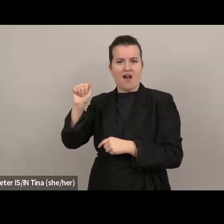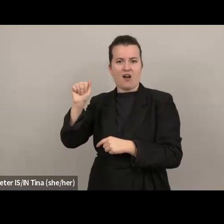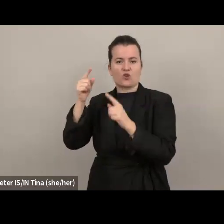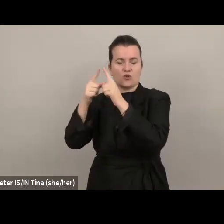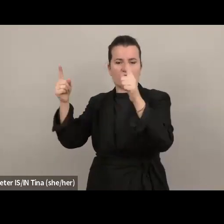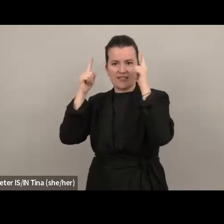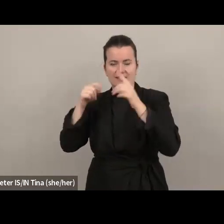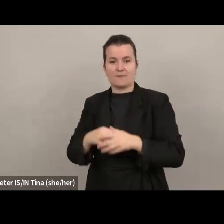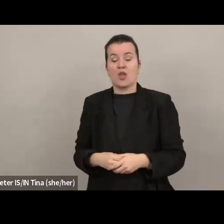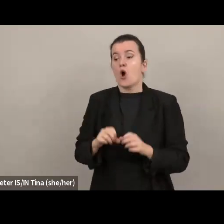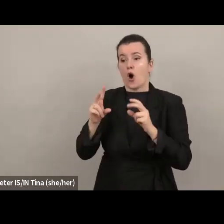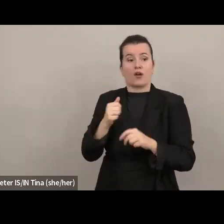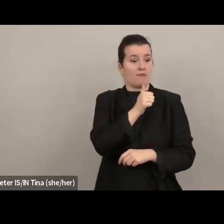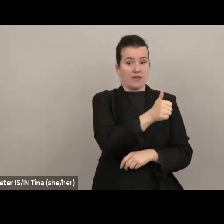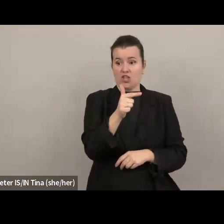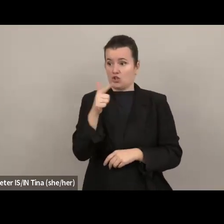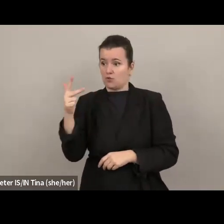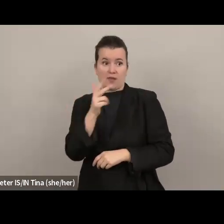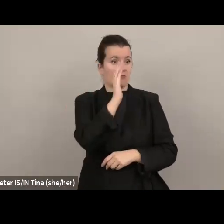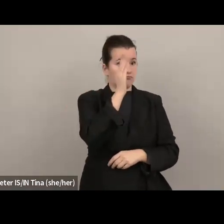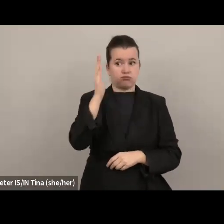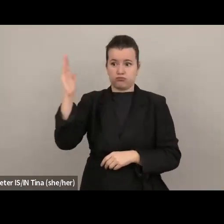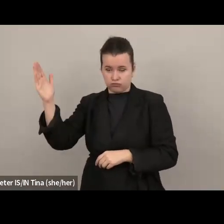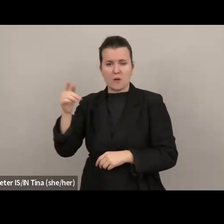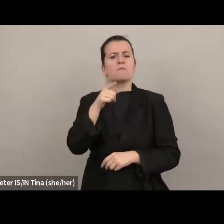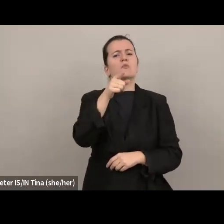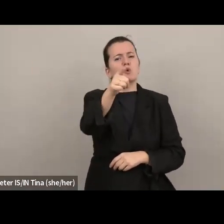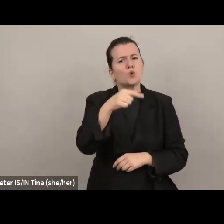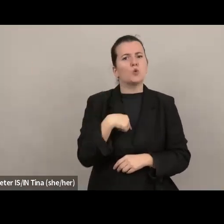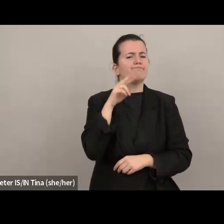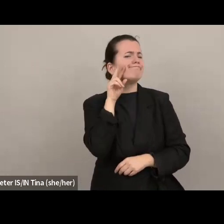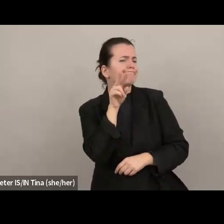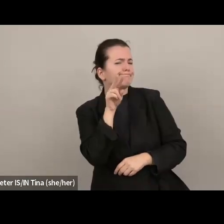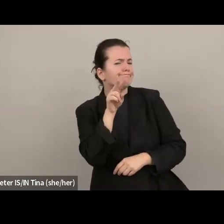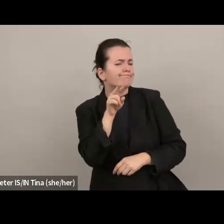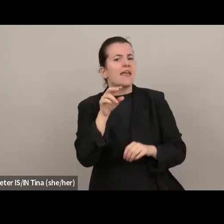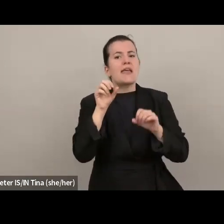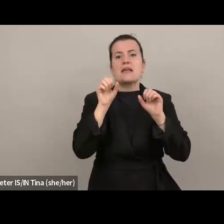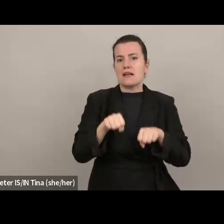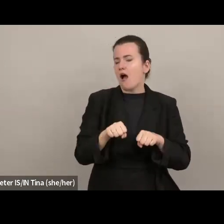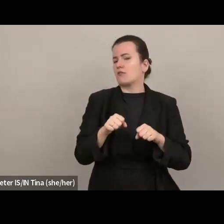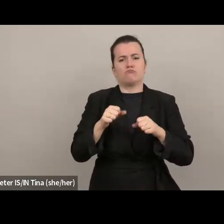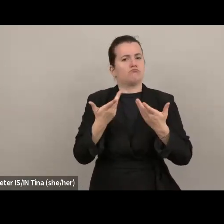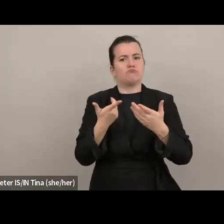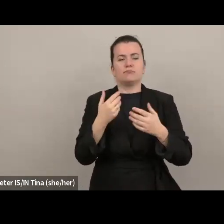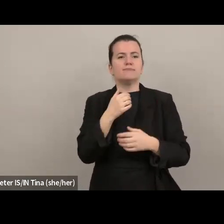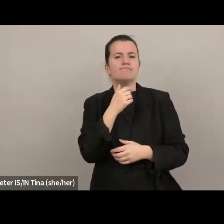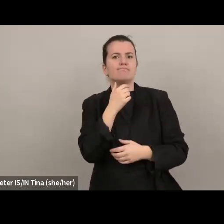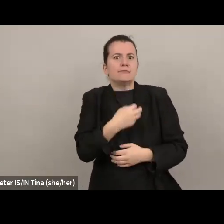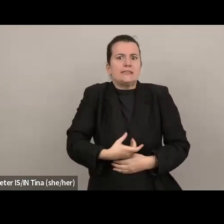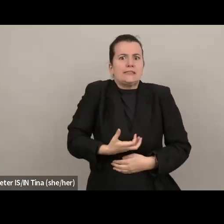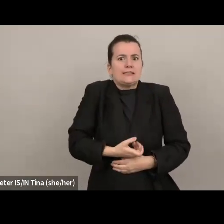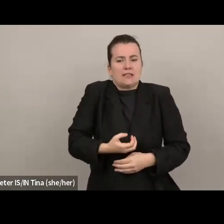questions. Again, to remind you to please feel free at any point you feel the need to put some chats, comments, questions,